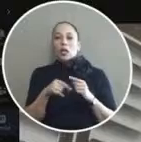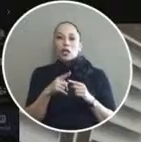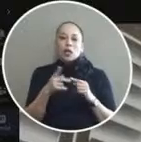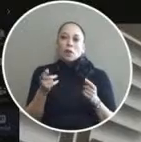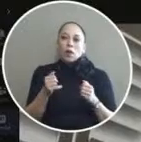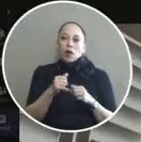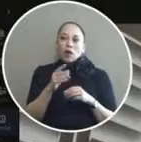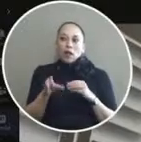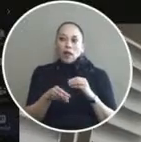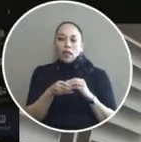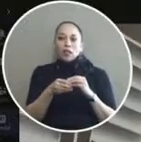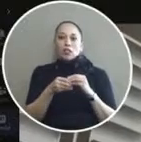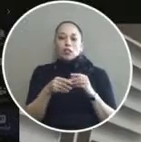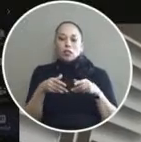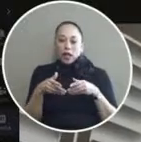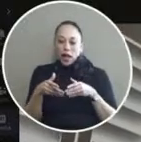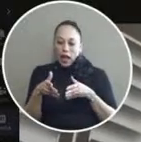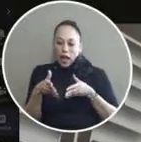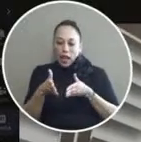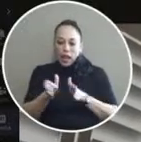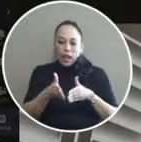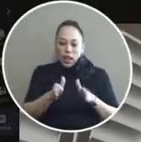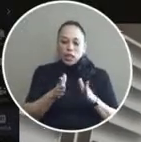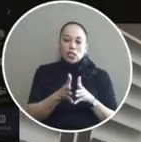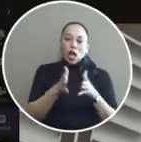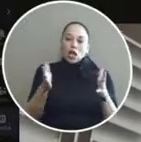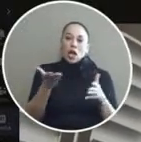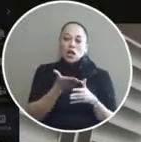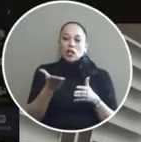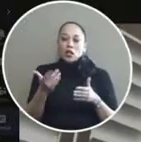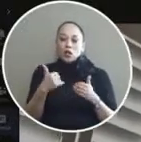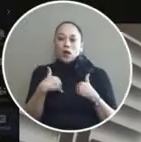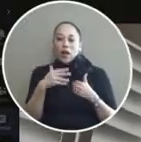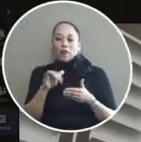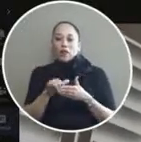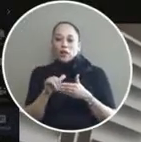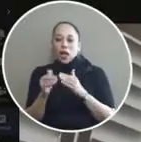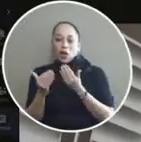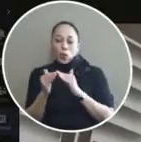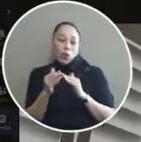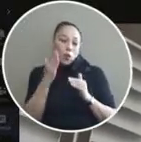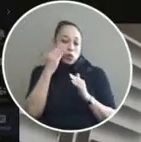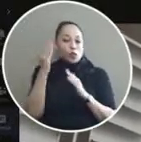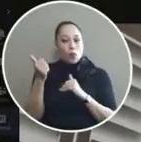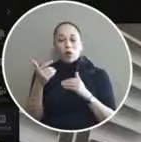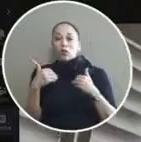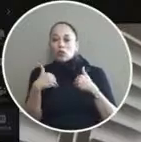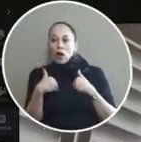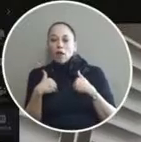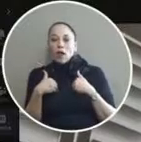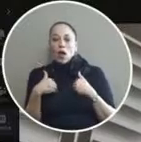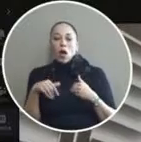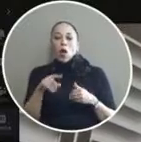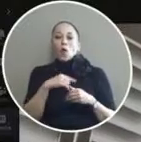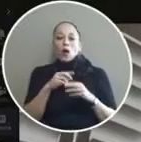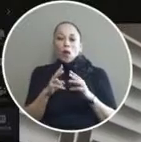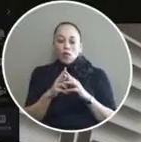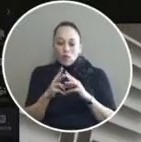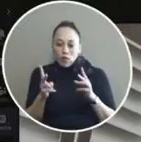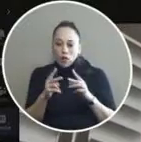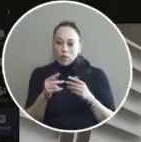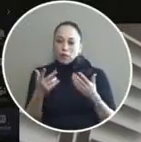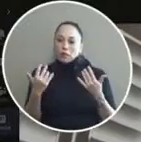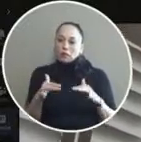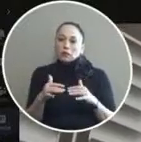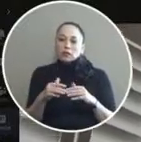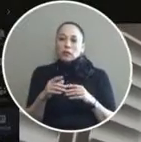the additional bike lanes, a lot of things that we didn't have in this community that we should have, that are very important